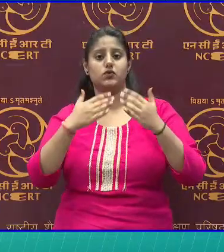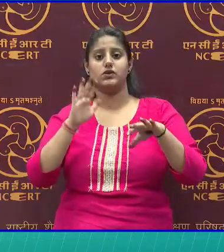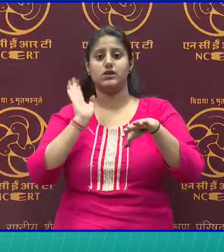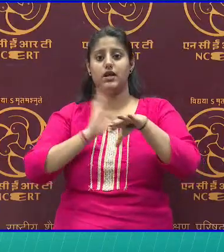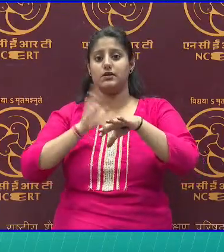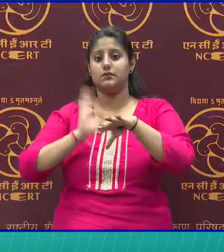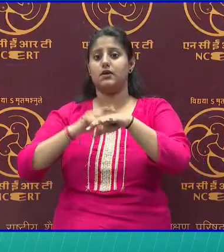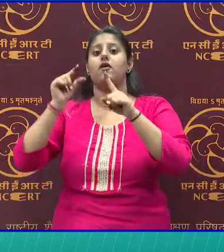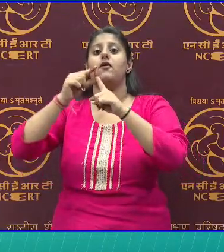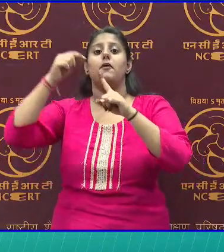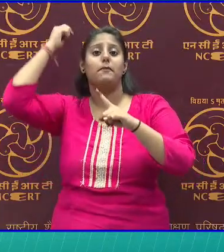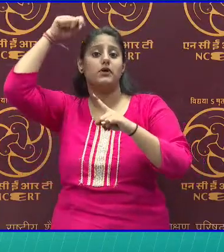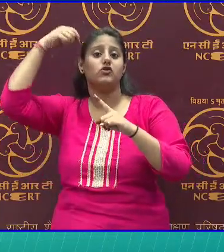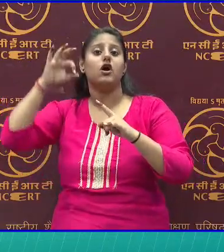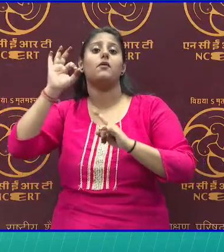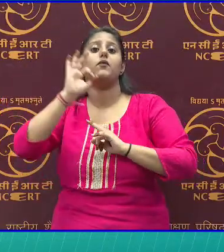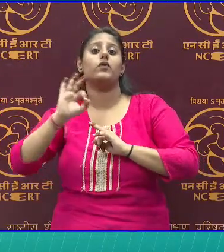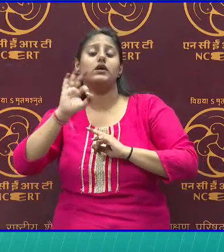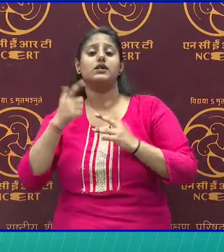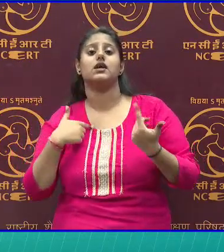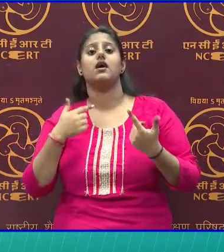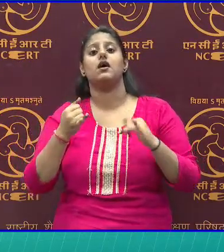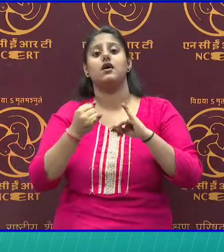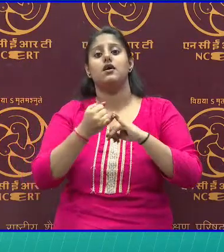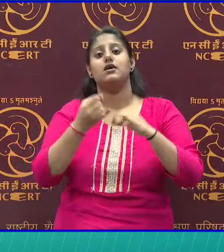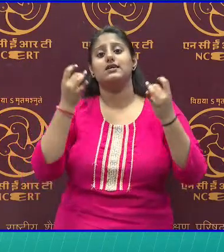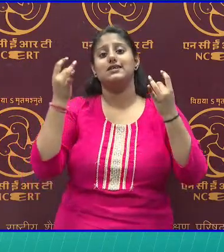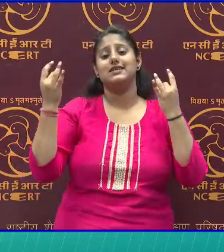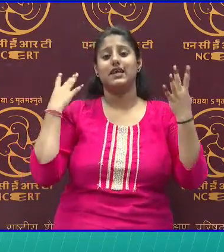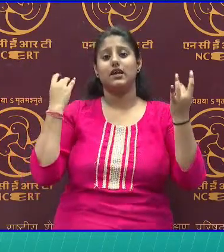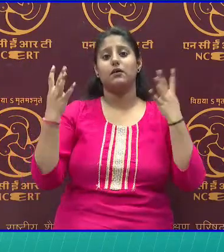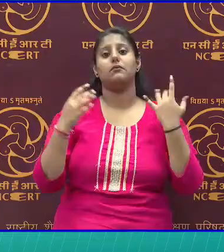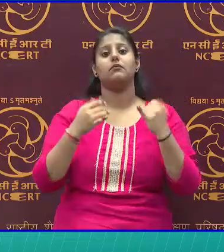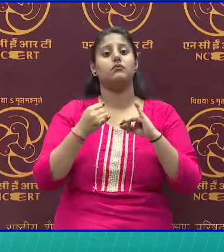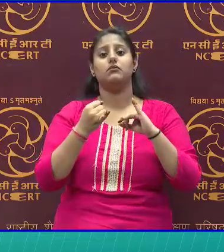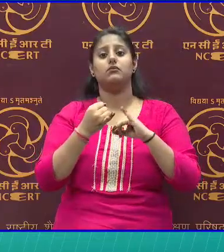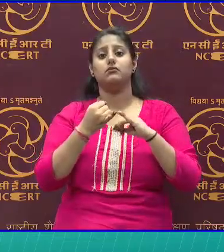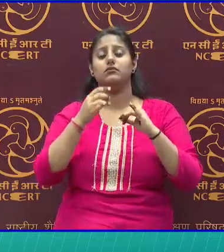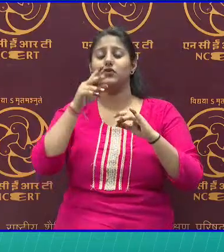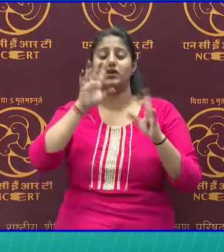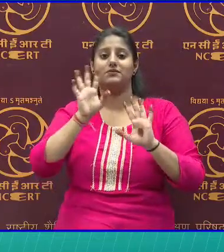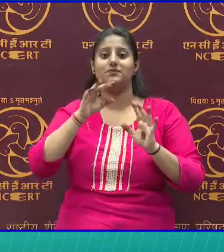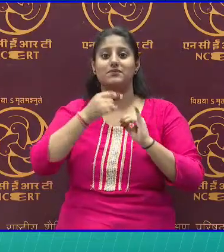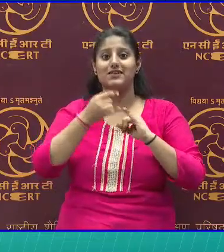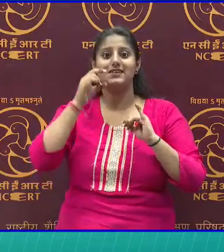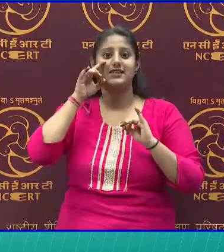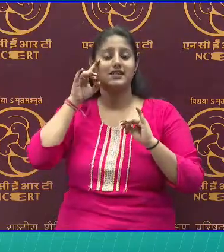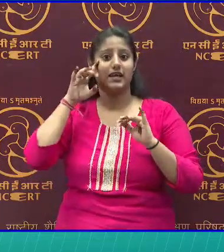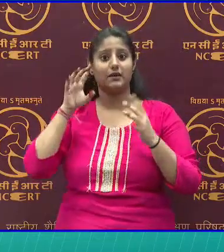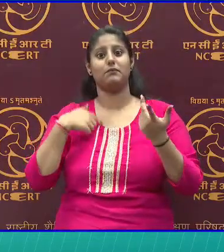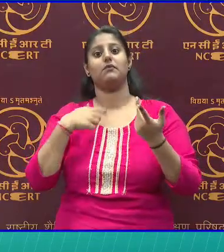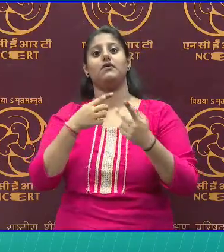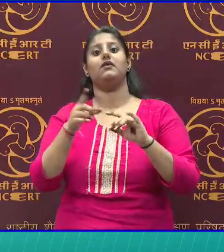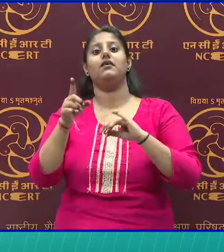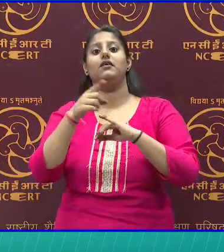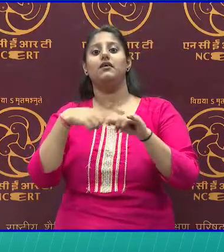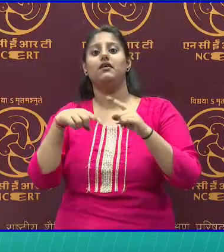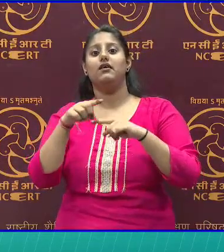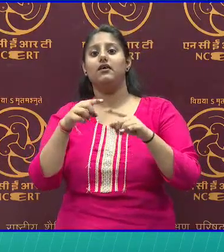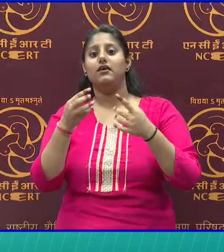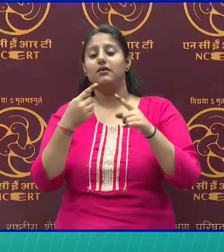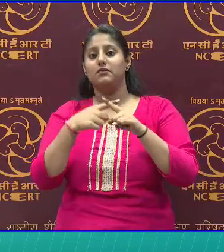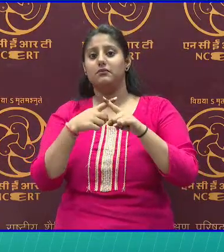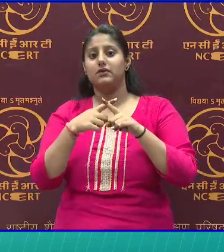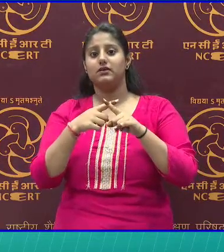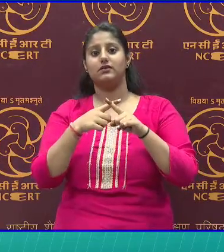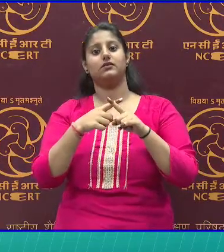in Punjab, Odisha, then Sikkim, and then in Rajasthan. So these through the children's experiences, we are